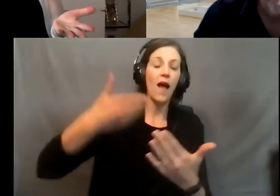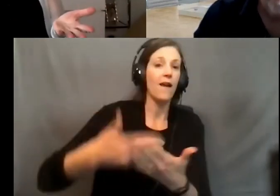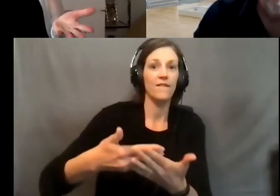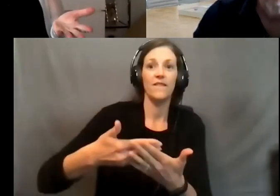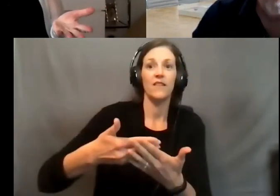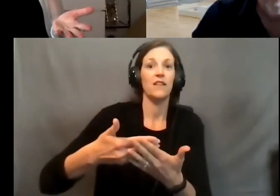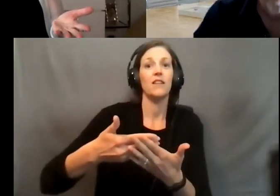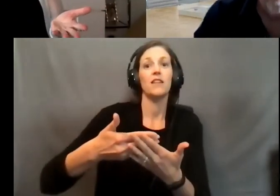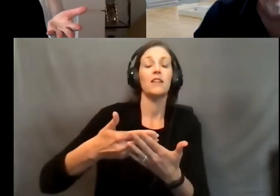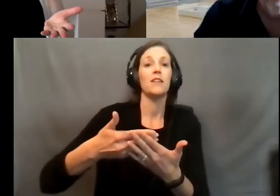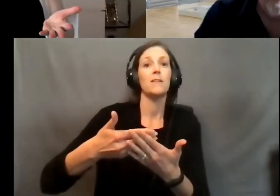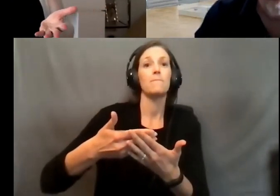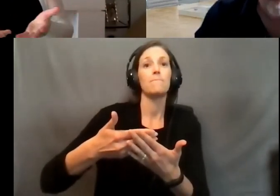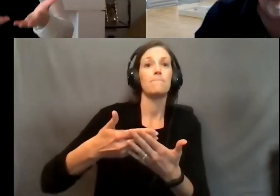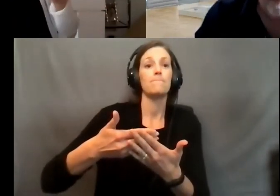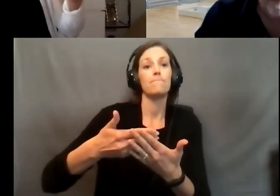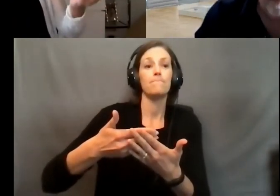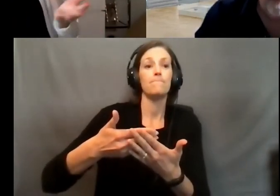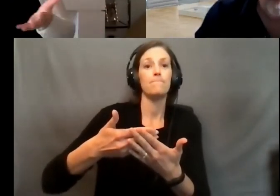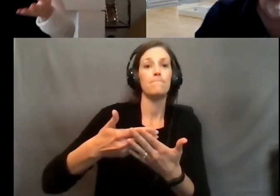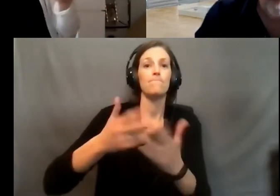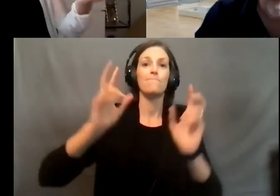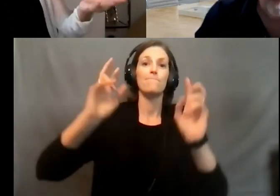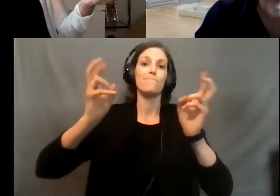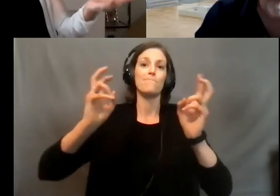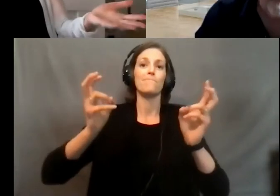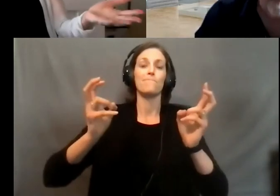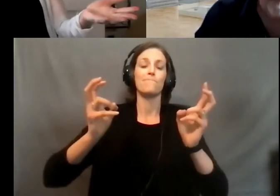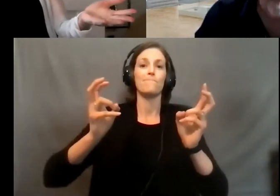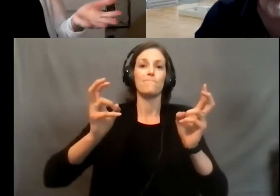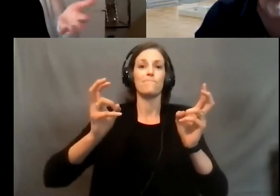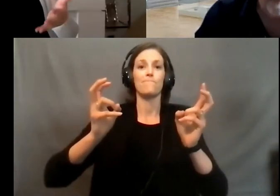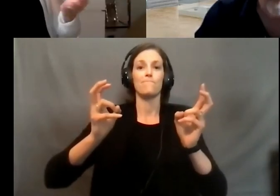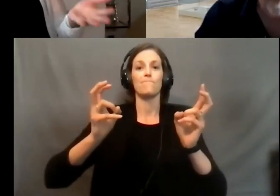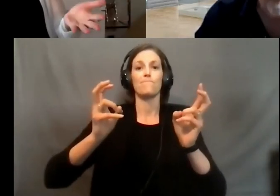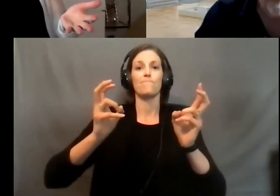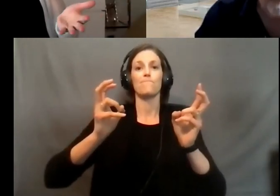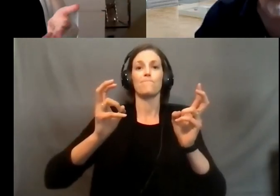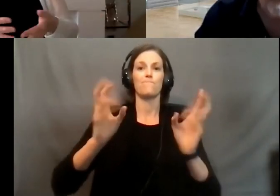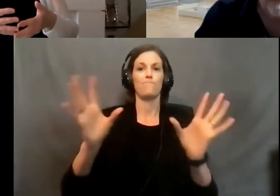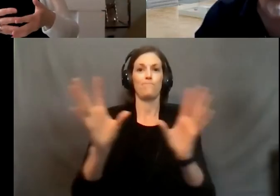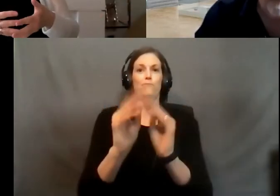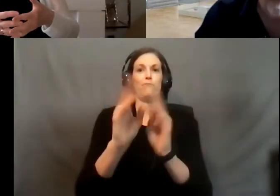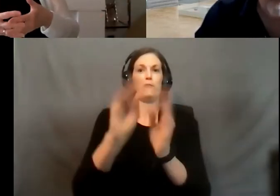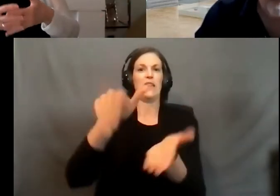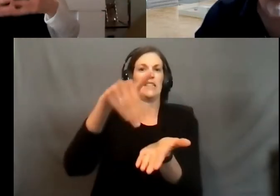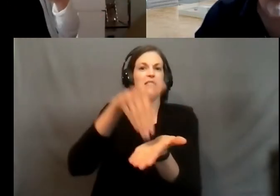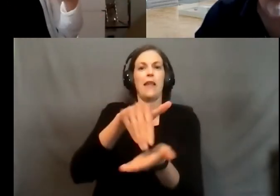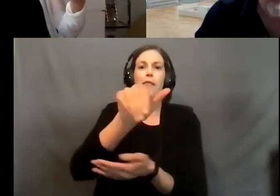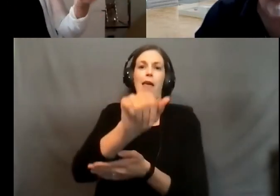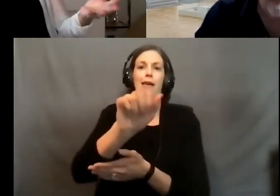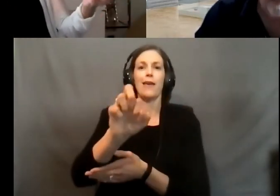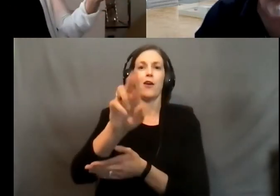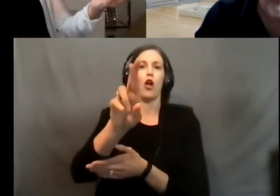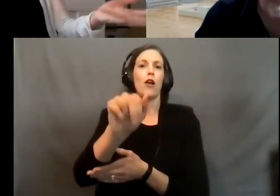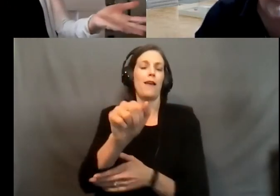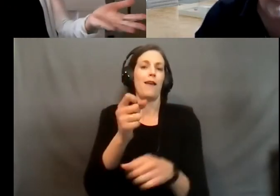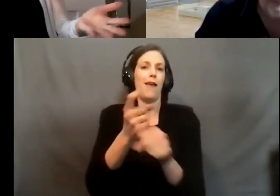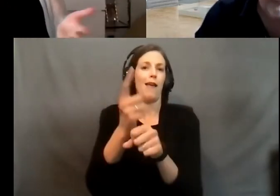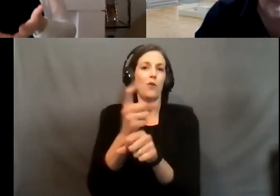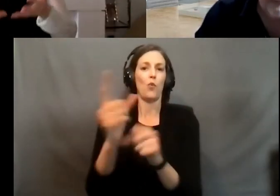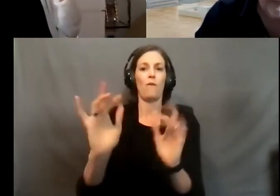let's call it a convening center. The AERA annual virtual